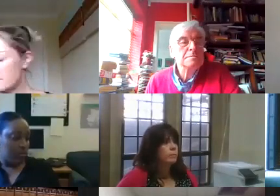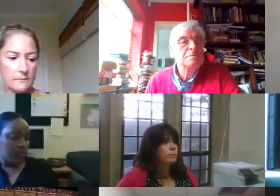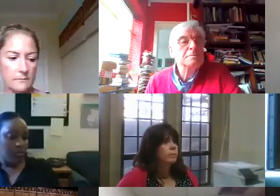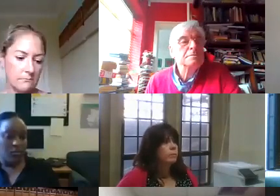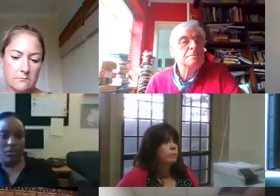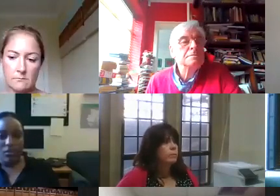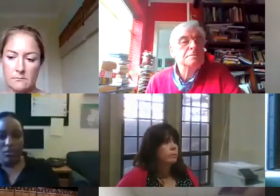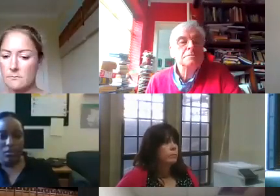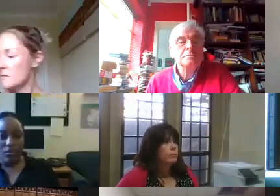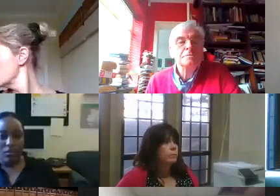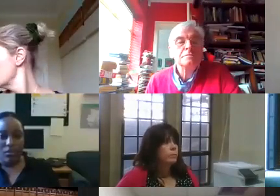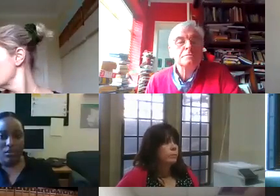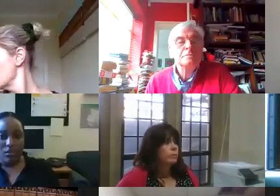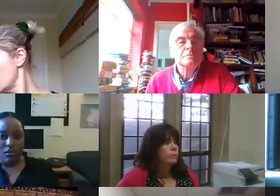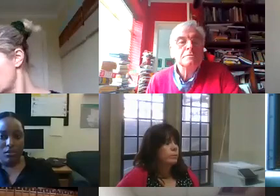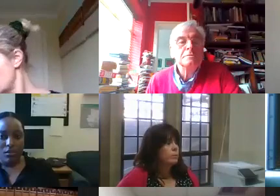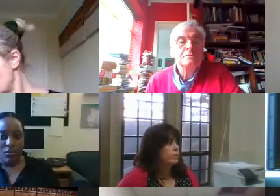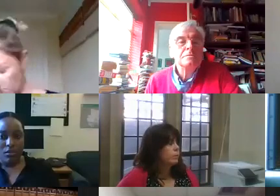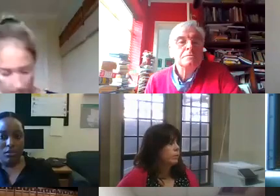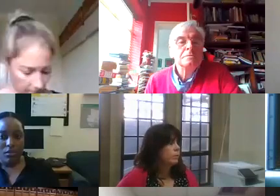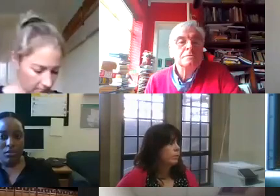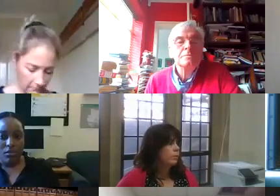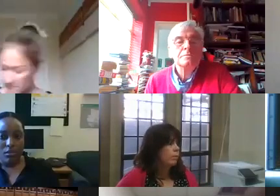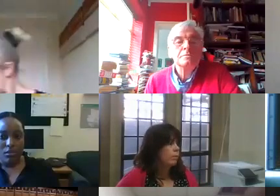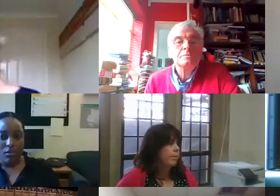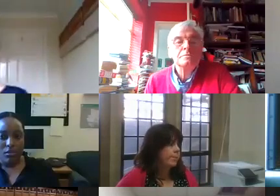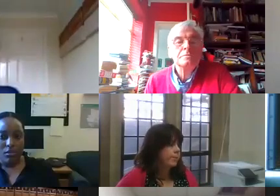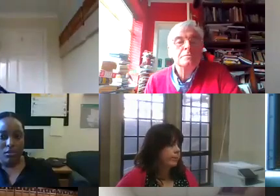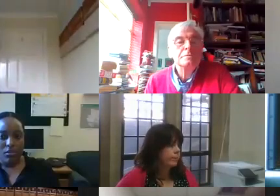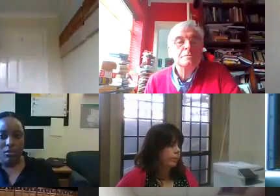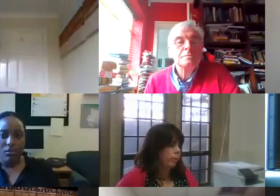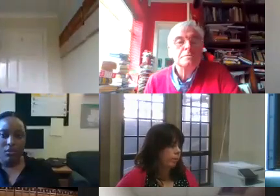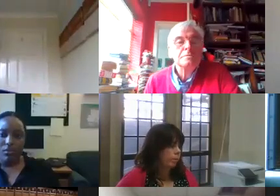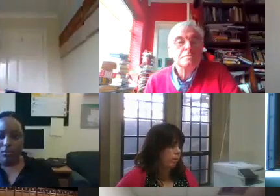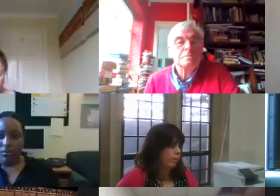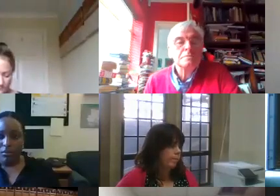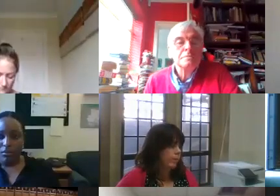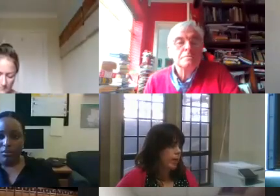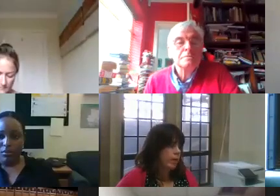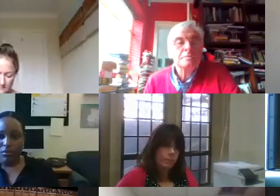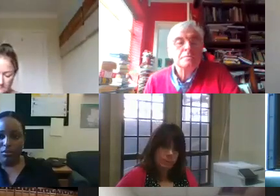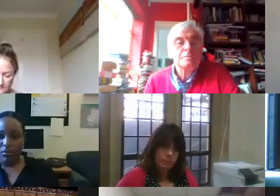registered for the event and actually in the meeting will be the ones entitled to vote in the election.